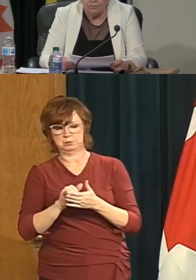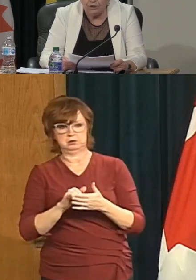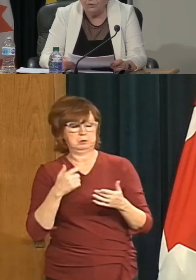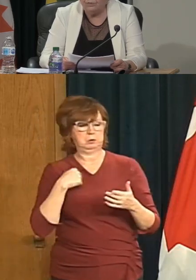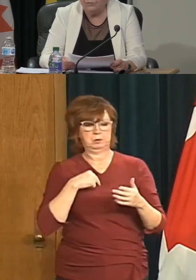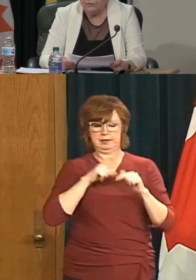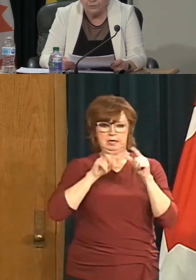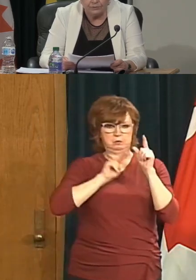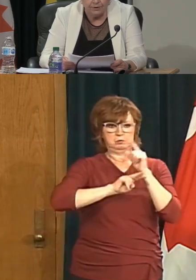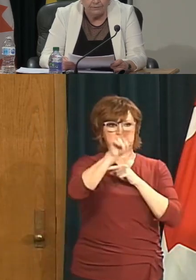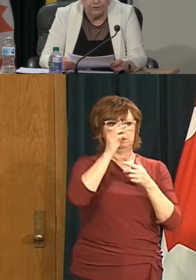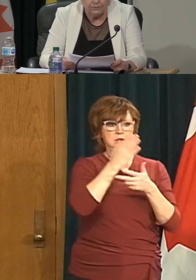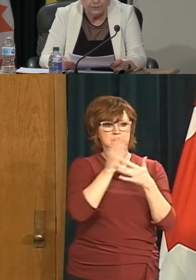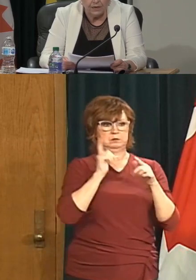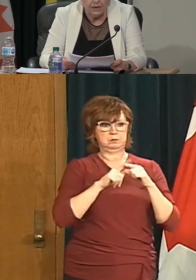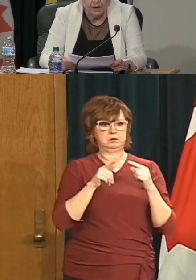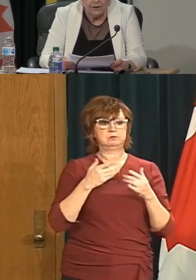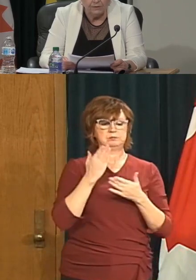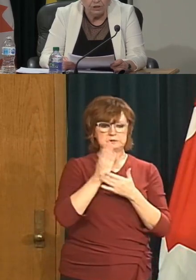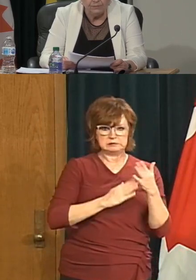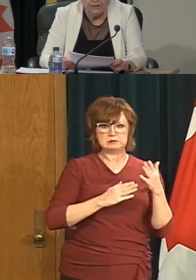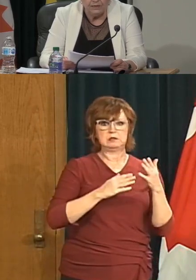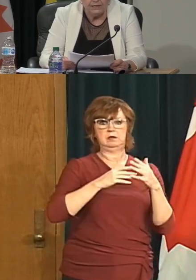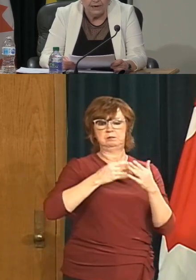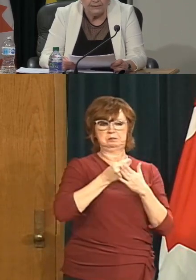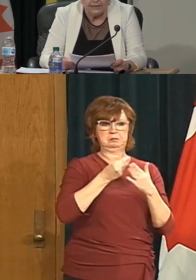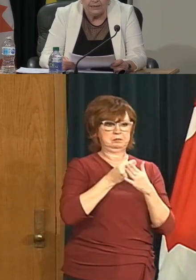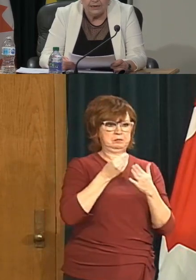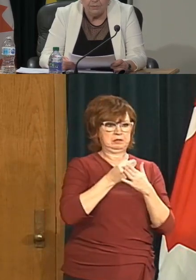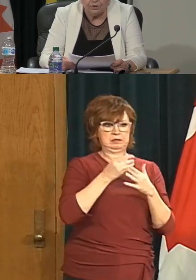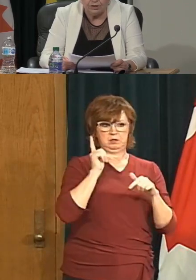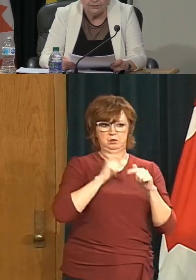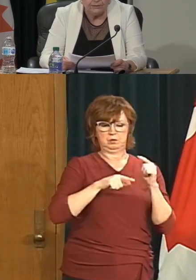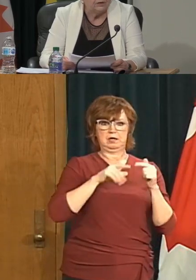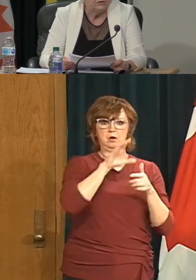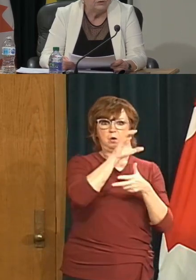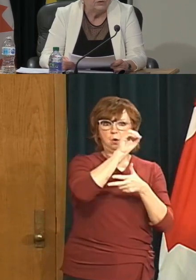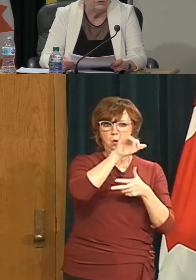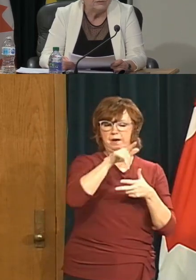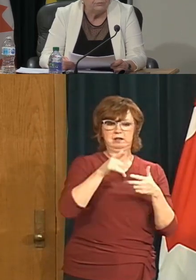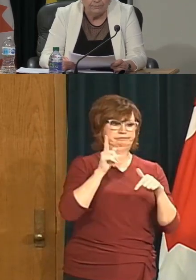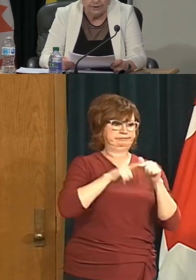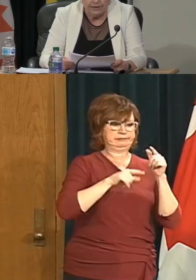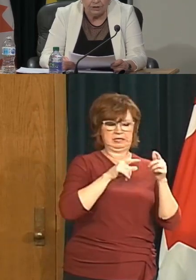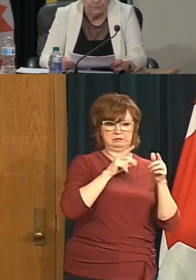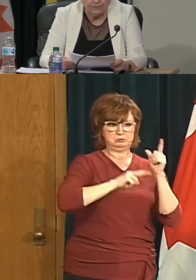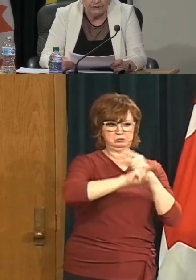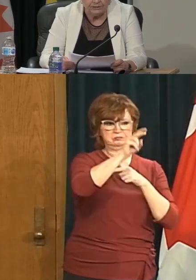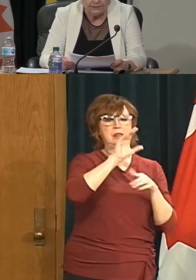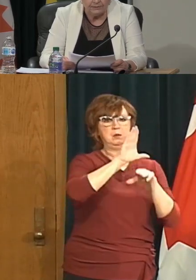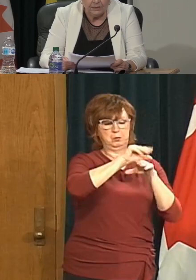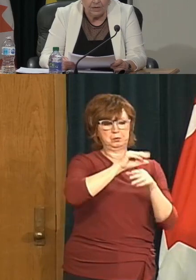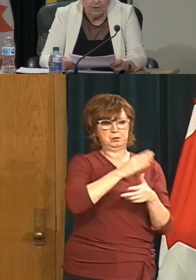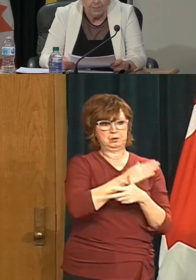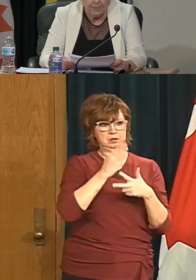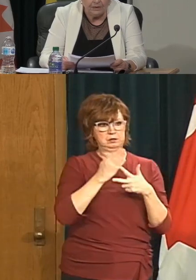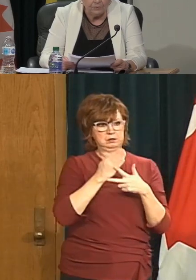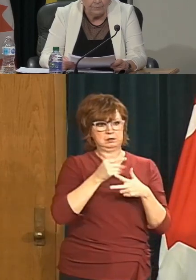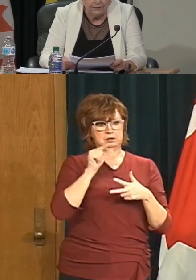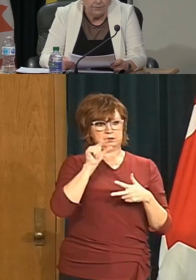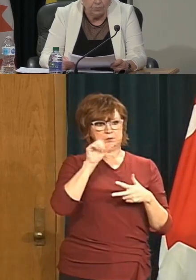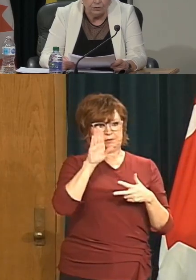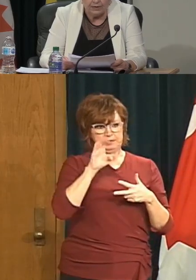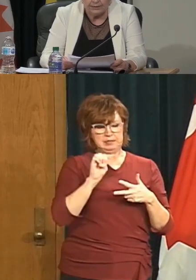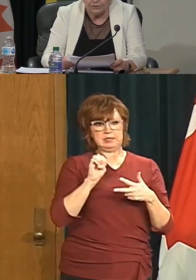our non-renewable resource revenues, the GBE net income, which is included in our summary financial budgets,